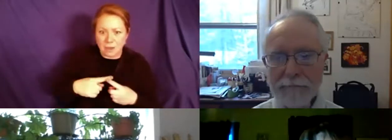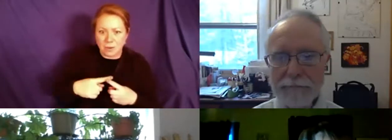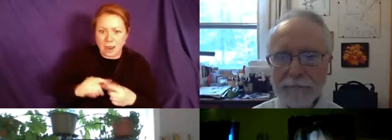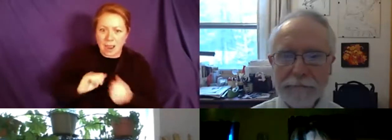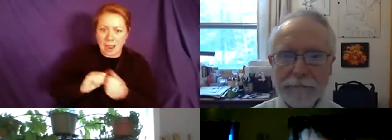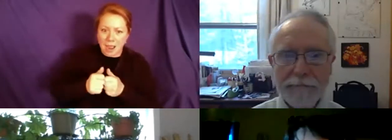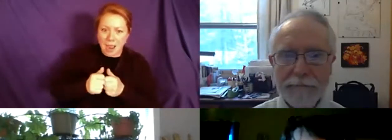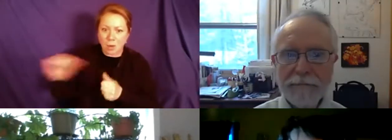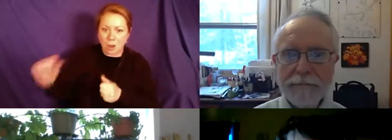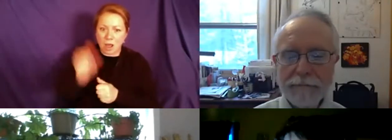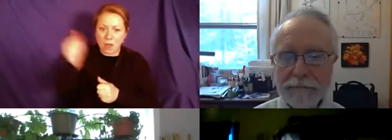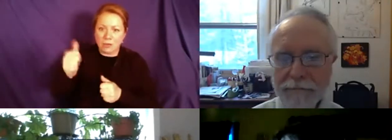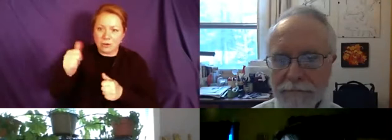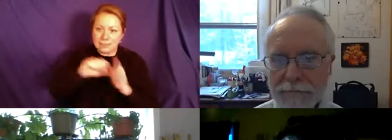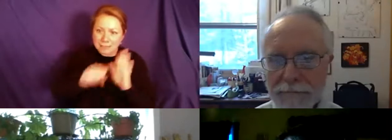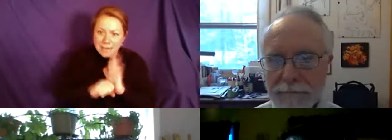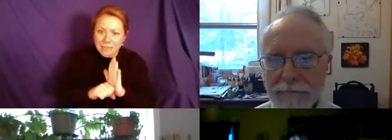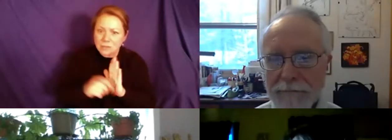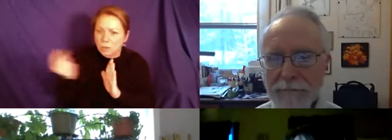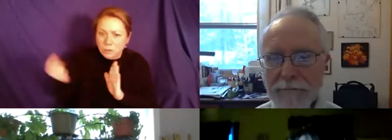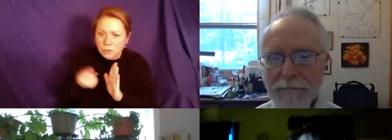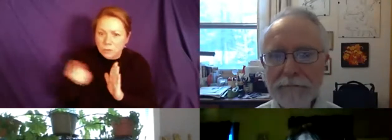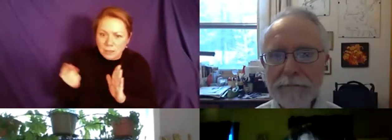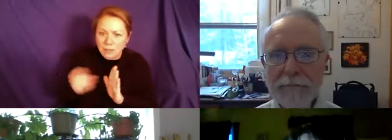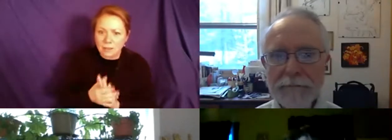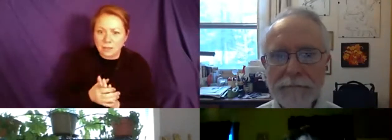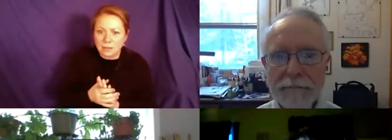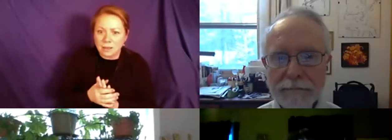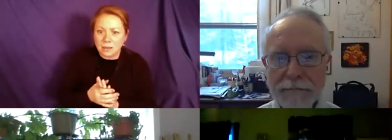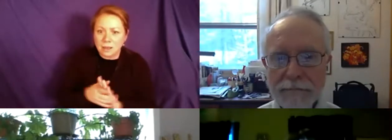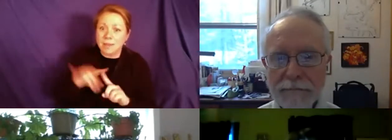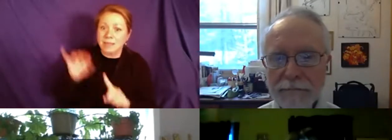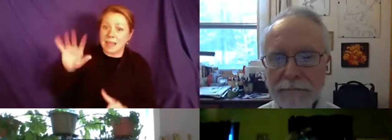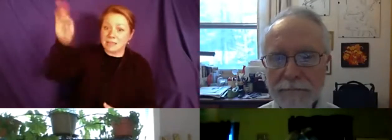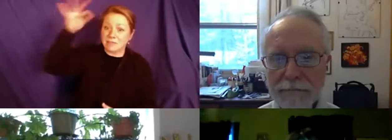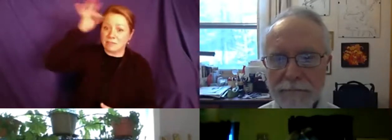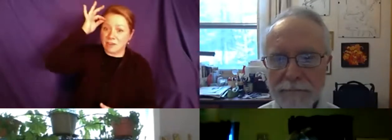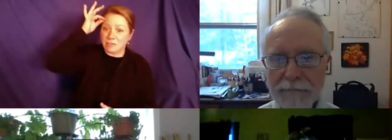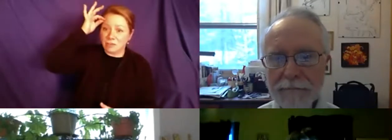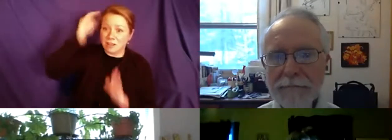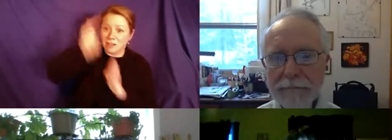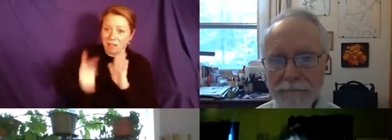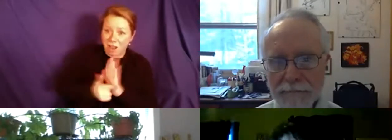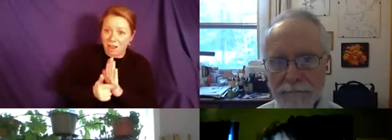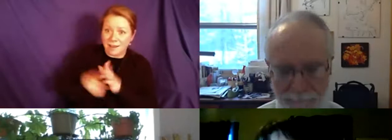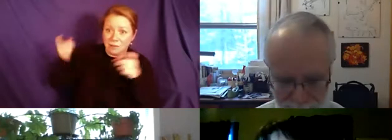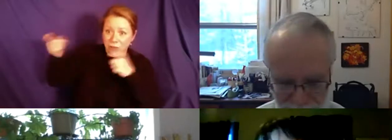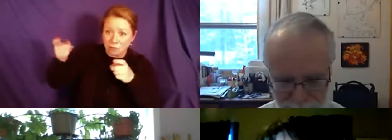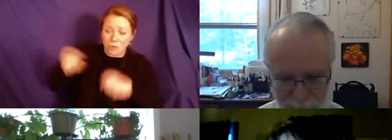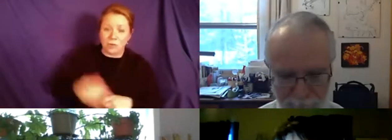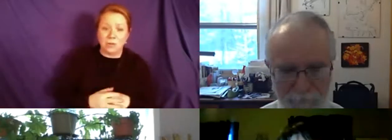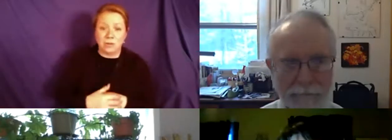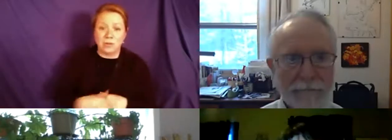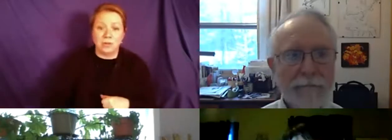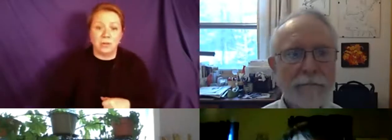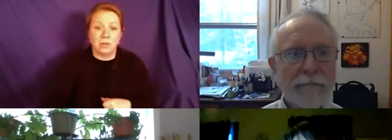other states doing things and what are they doing. But that is federal law and its control. When it comes to the